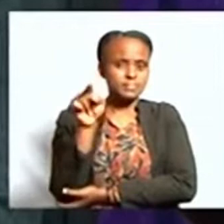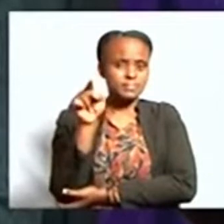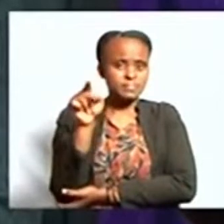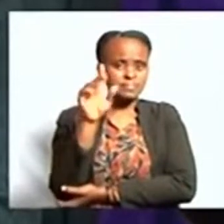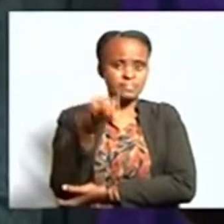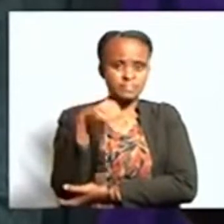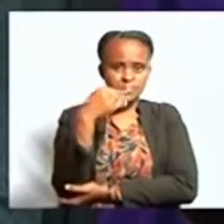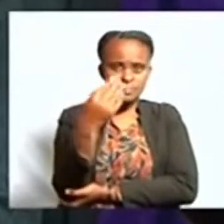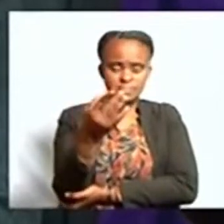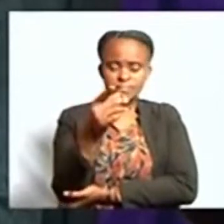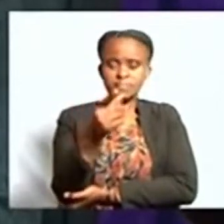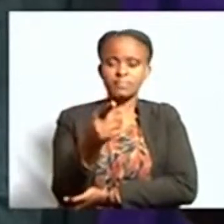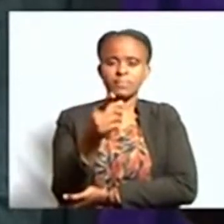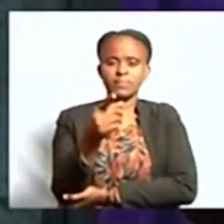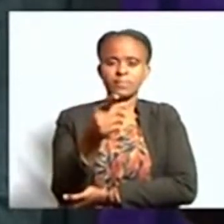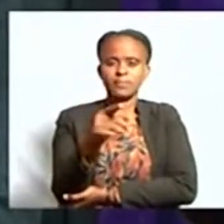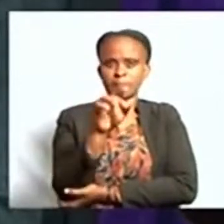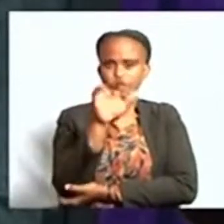provision of